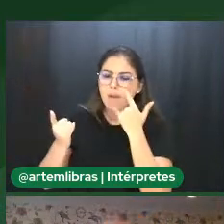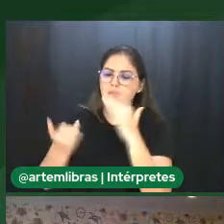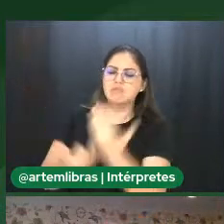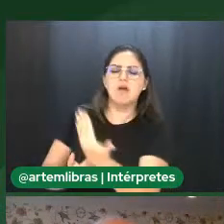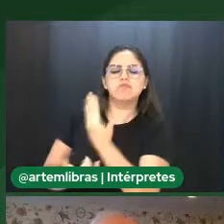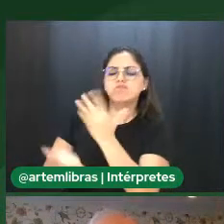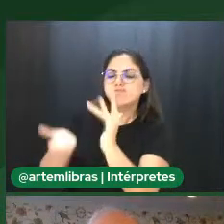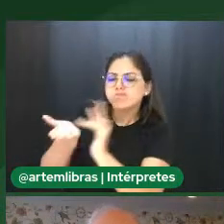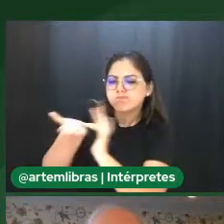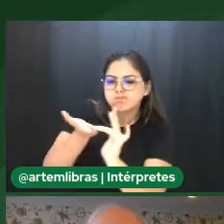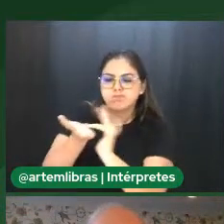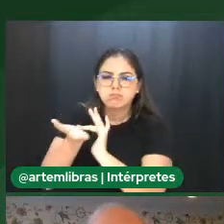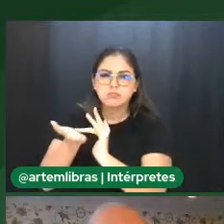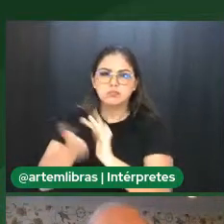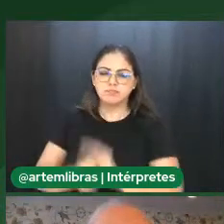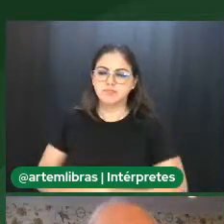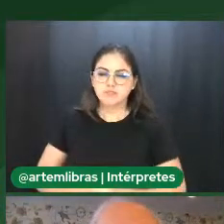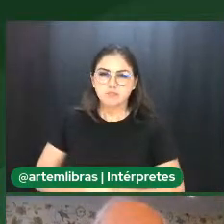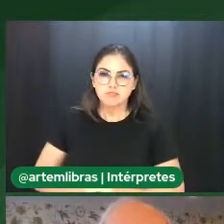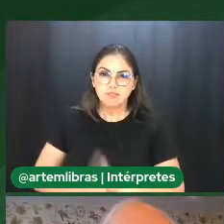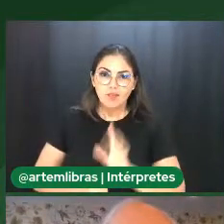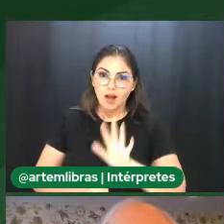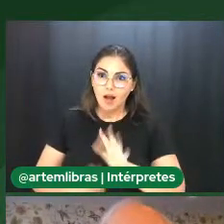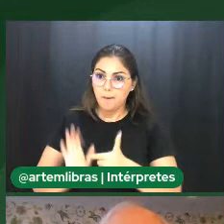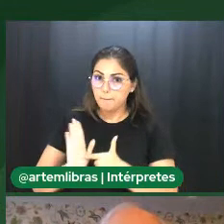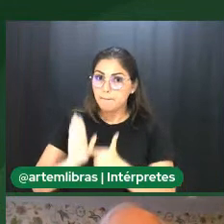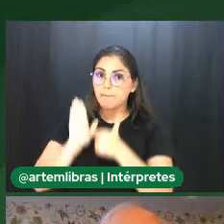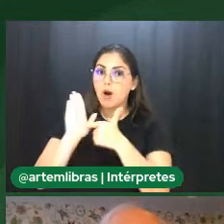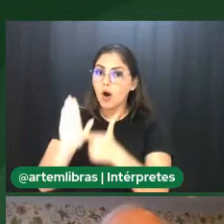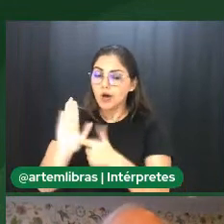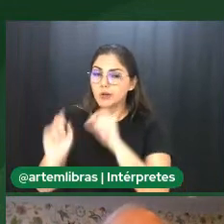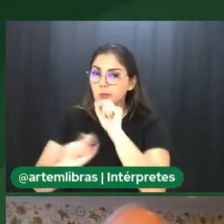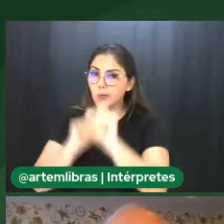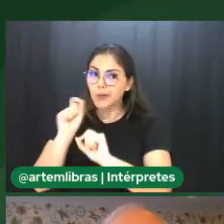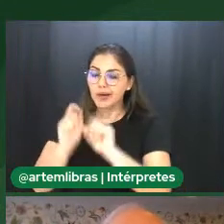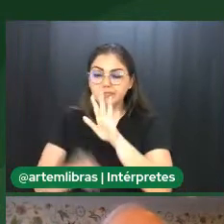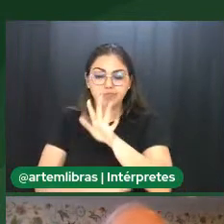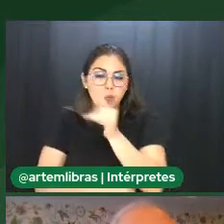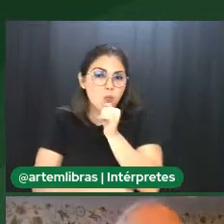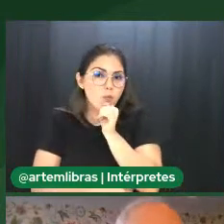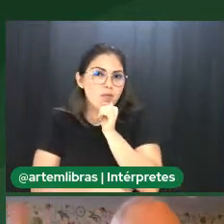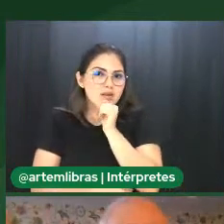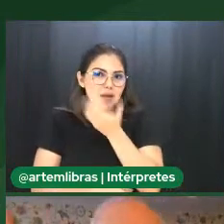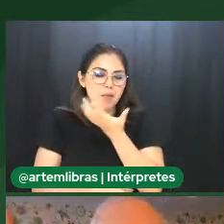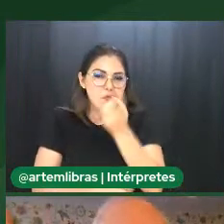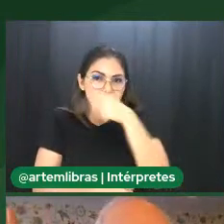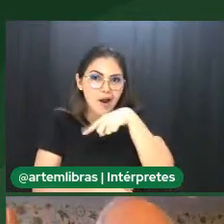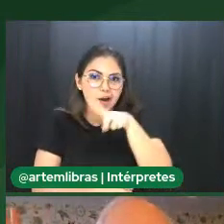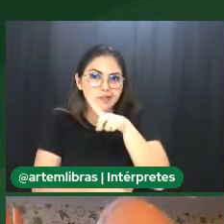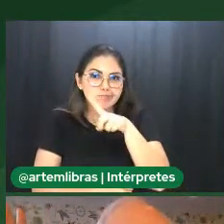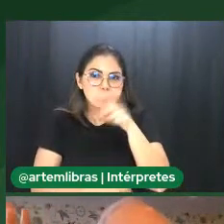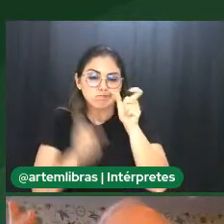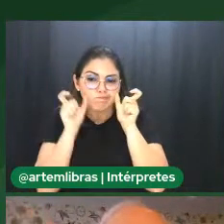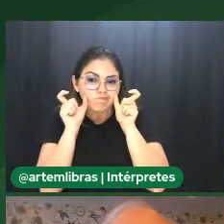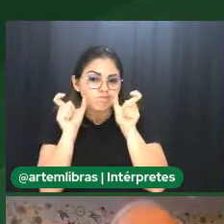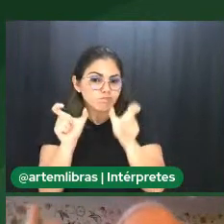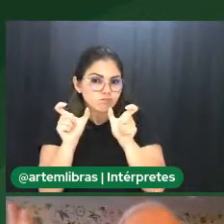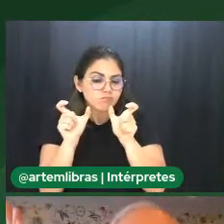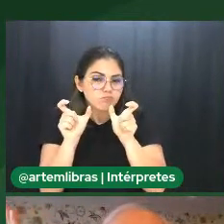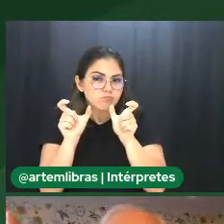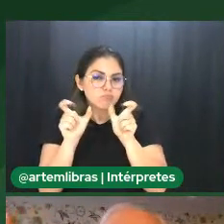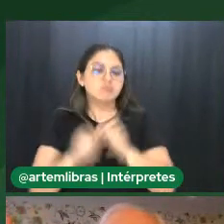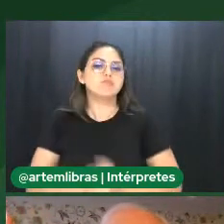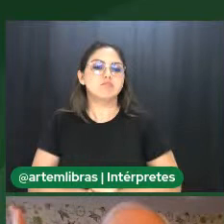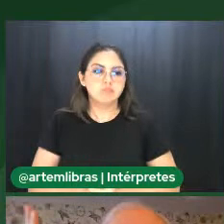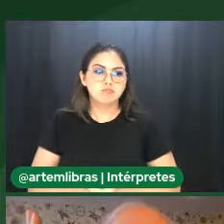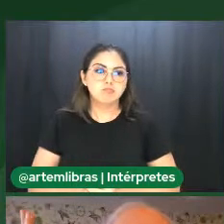to see that more attention be given to the distinct features. And I want computers to be different from people